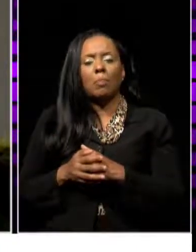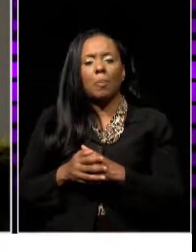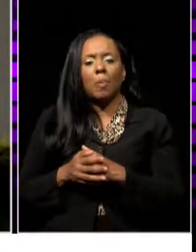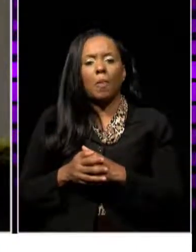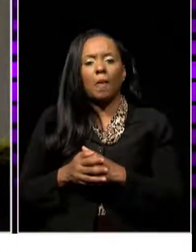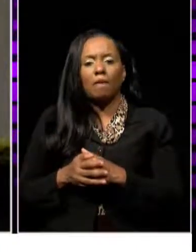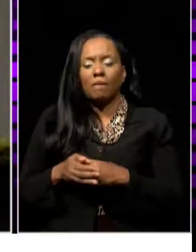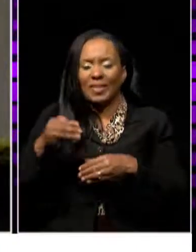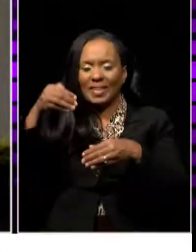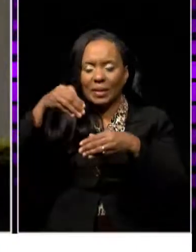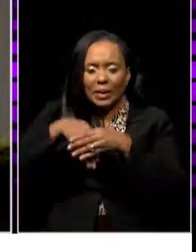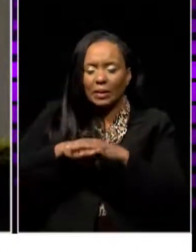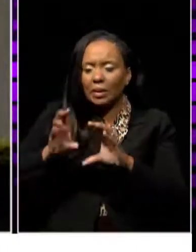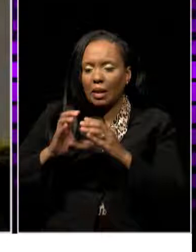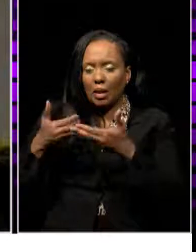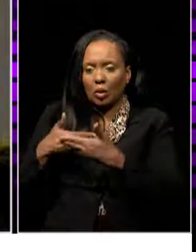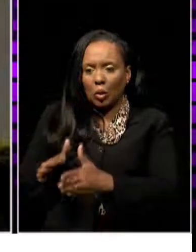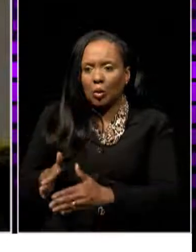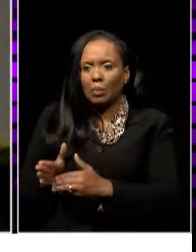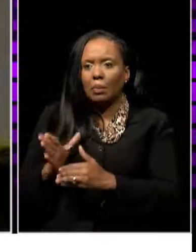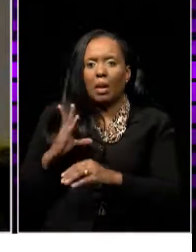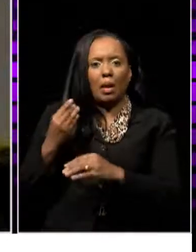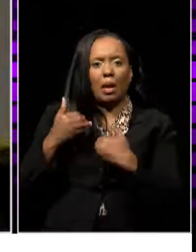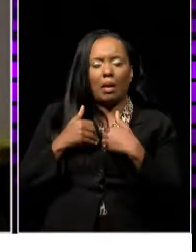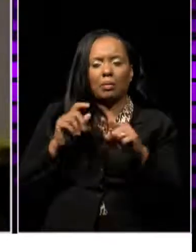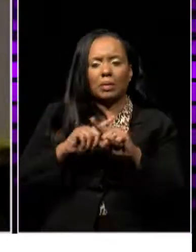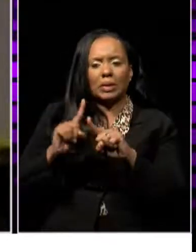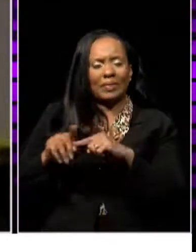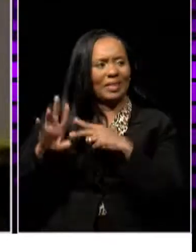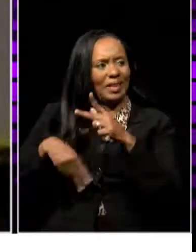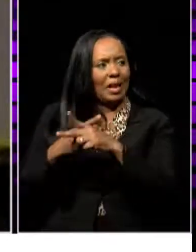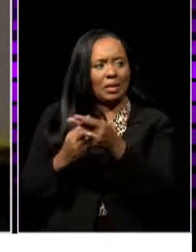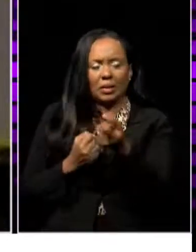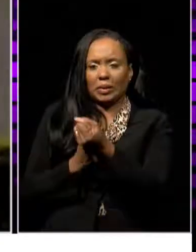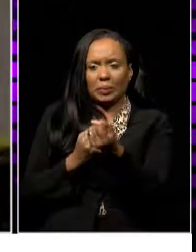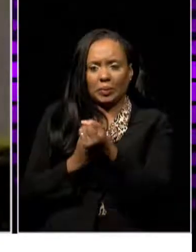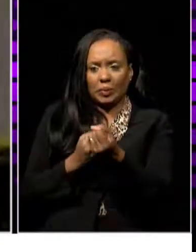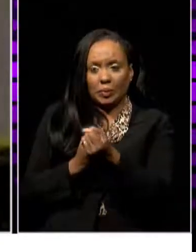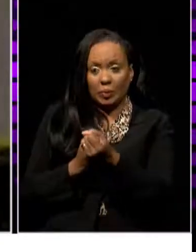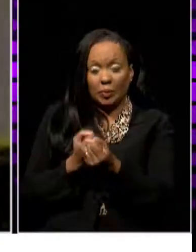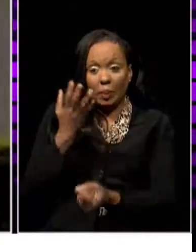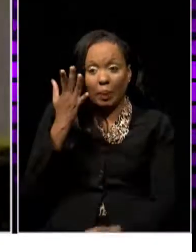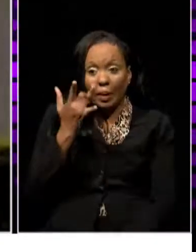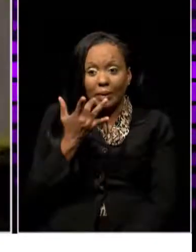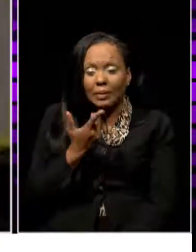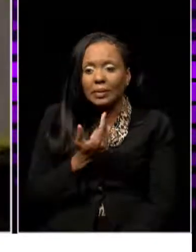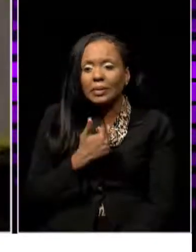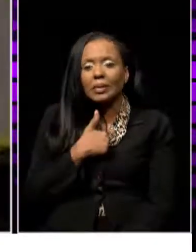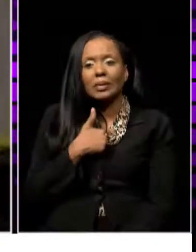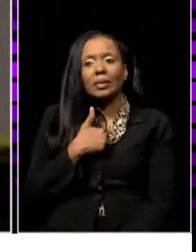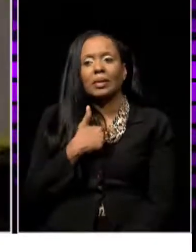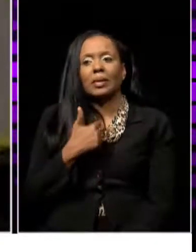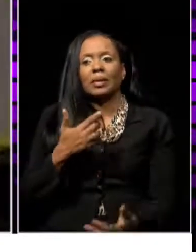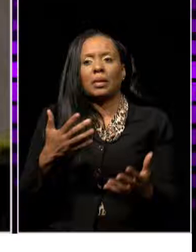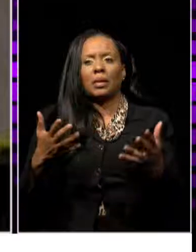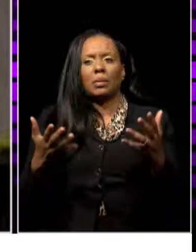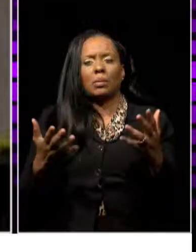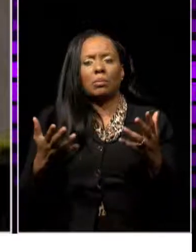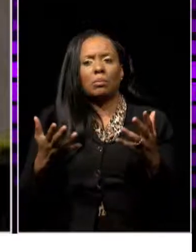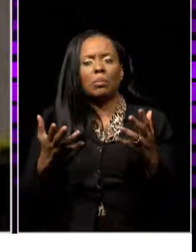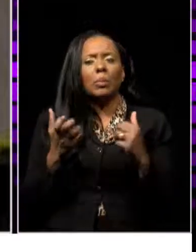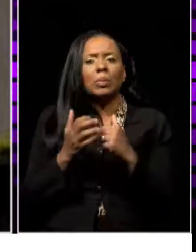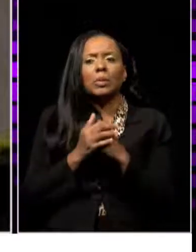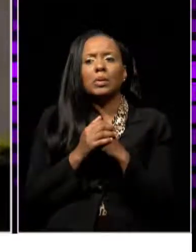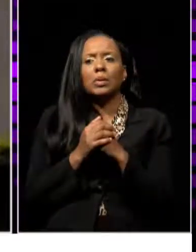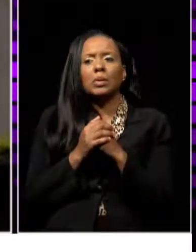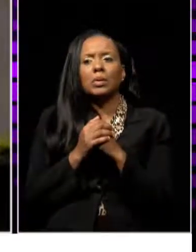the resources were put there as support, because I want to speak to what I